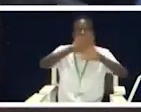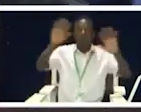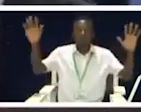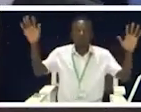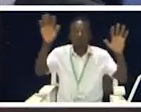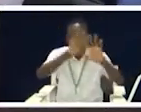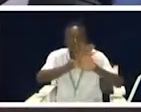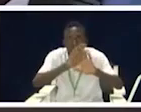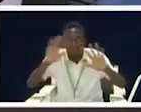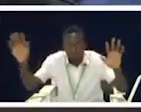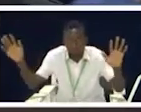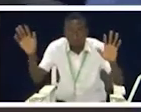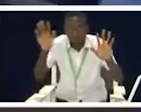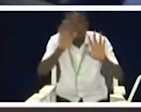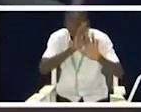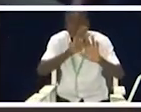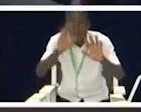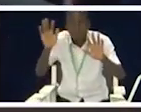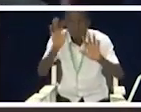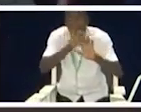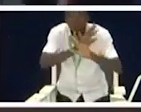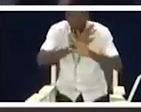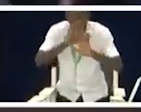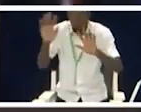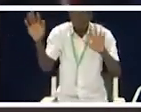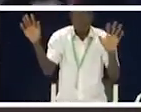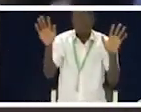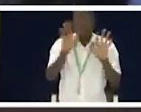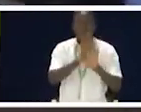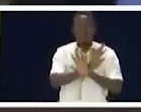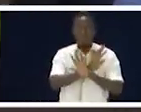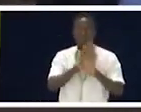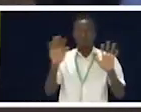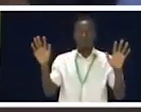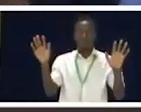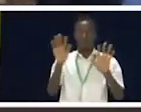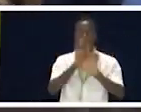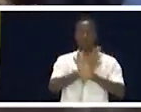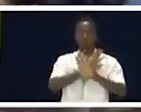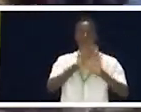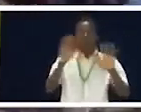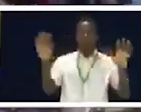give him glory, give him all the honor and adoration.